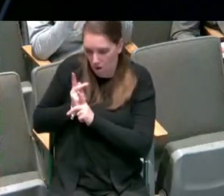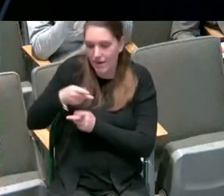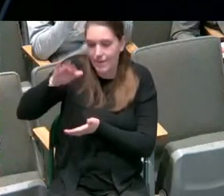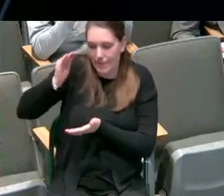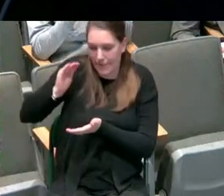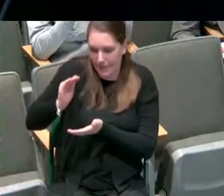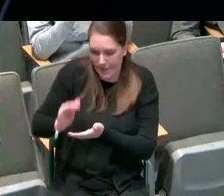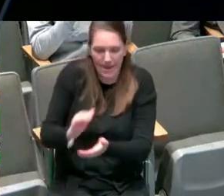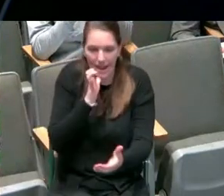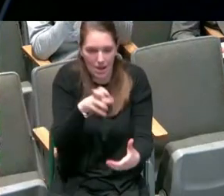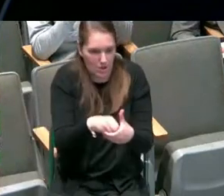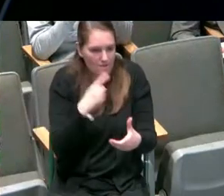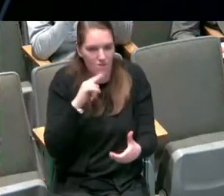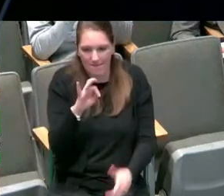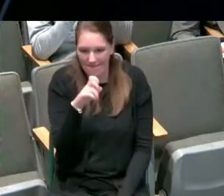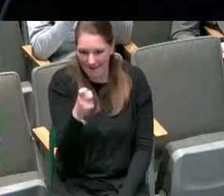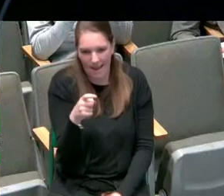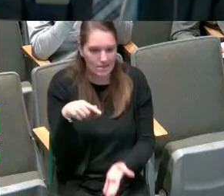the tax bills